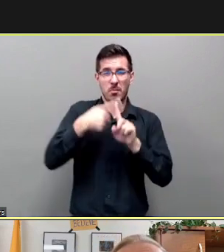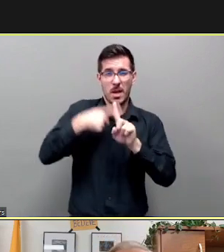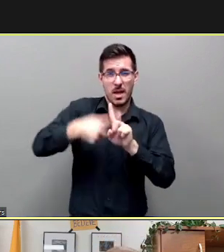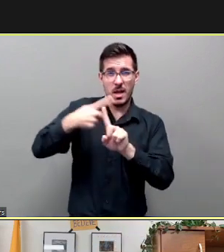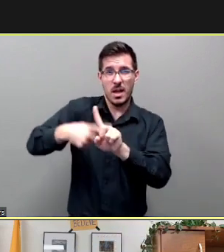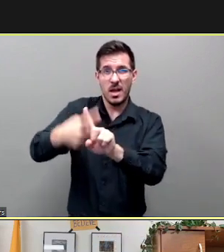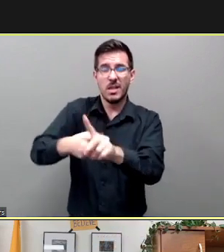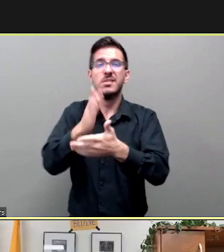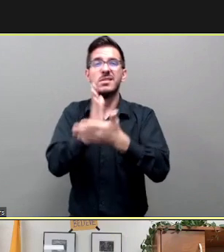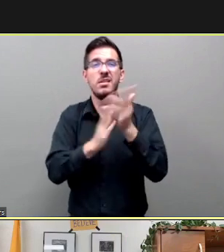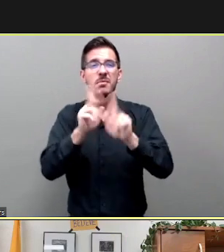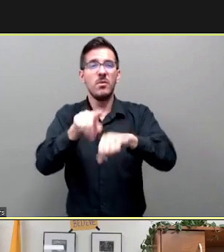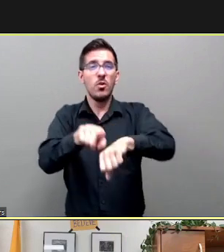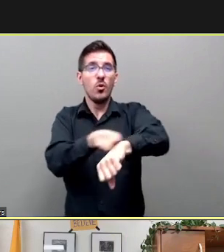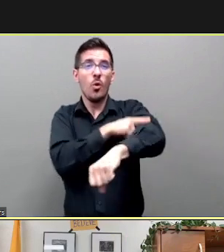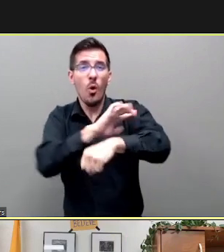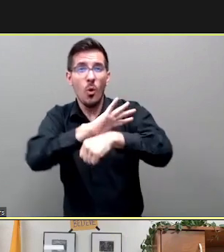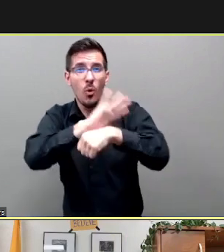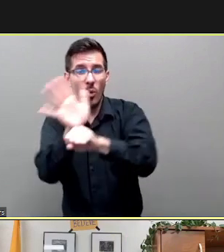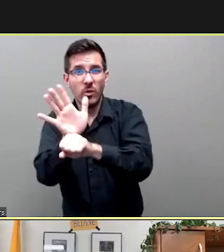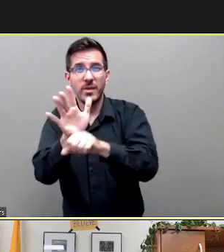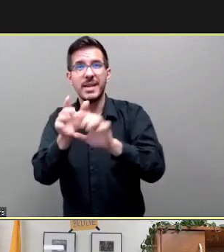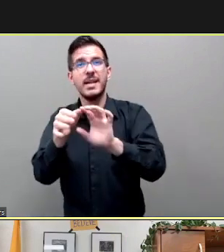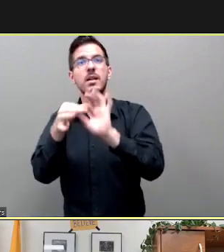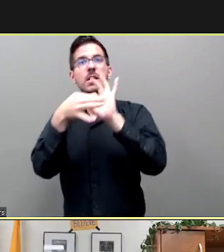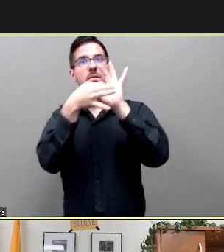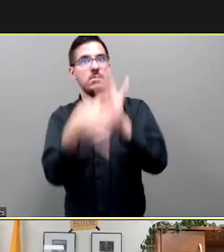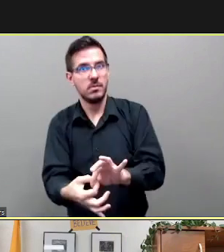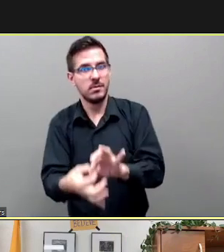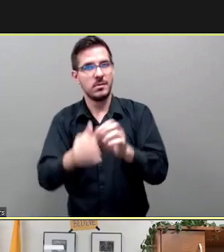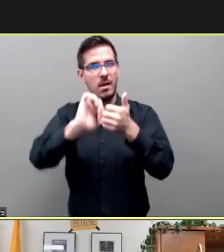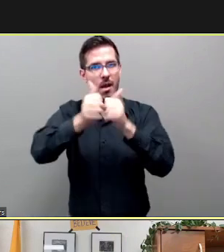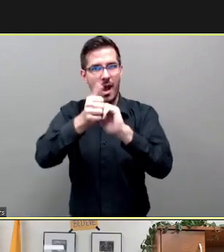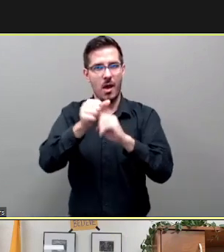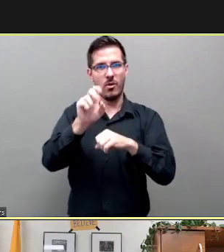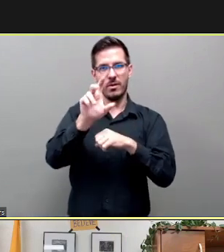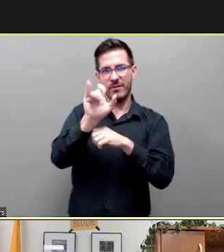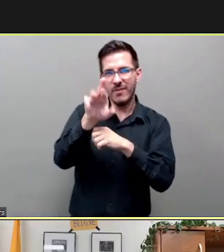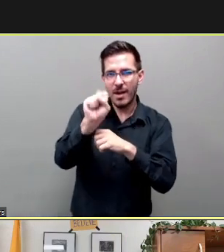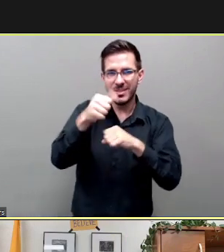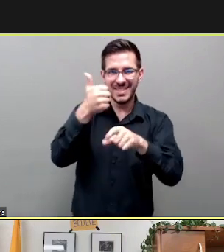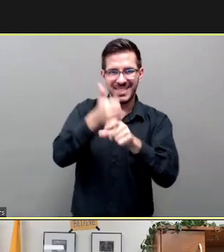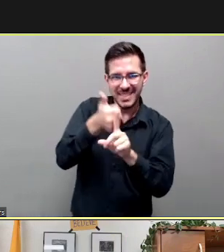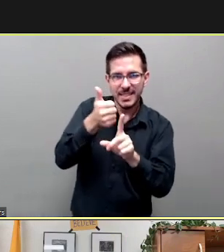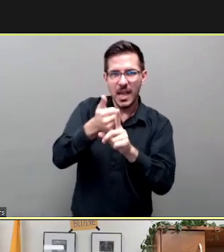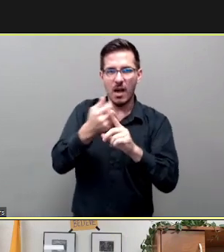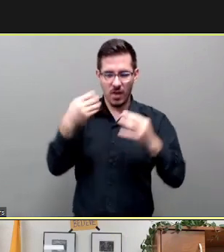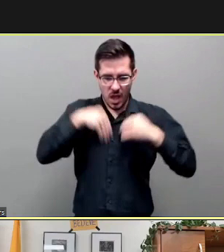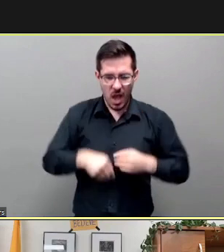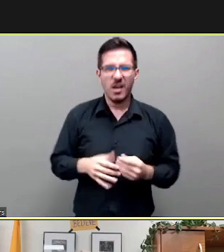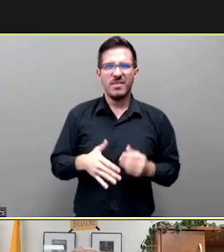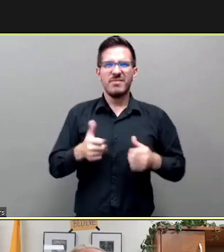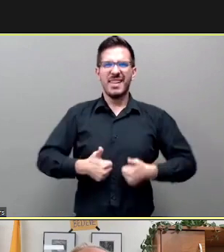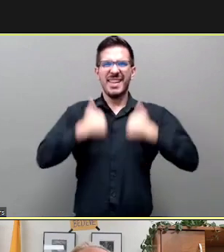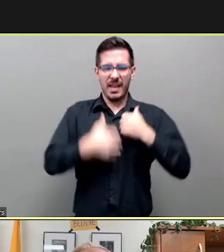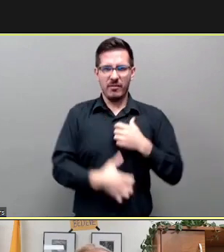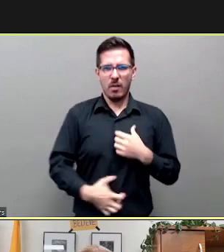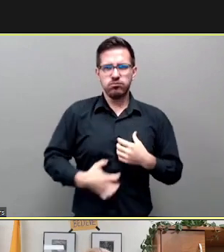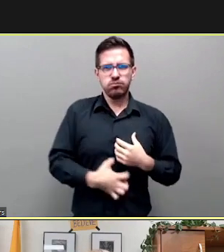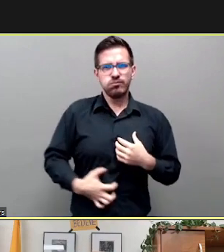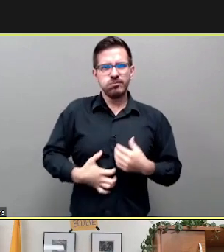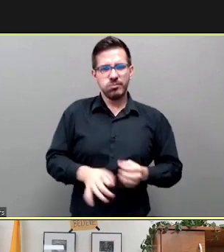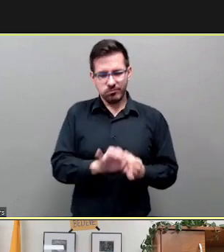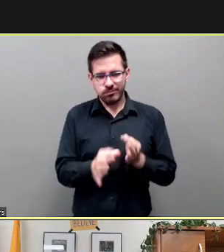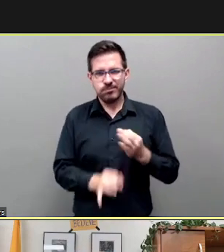COVID is related to the colonization of COVID in the GI tract in a chronic